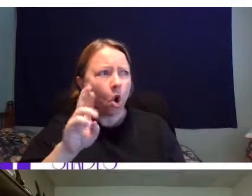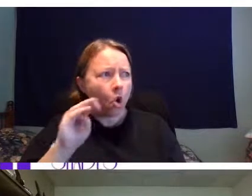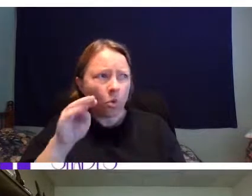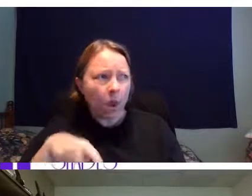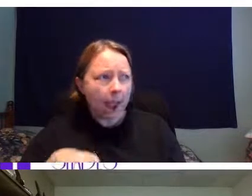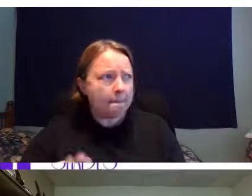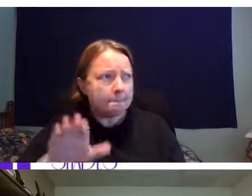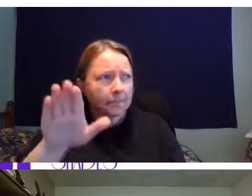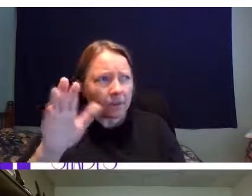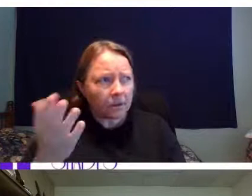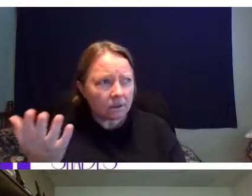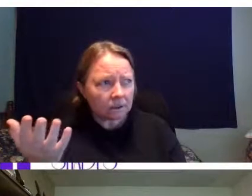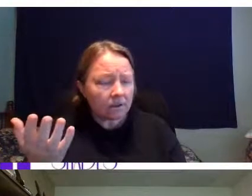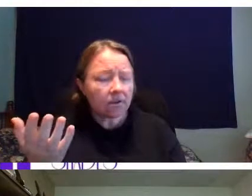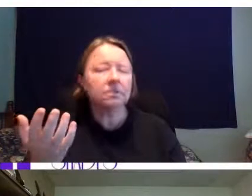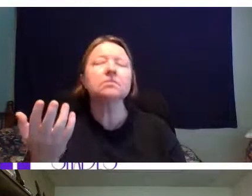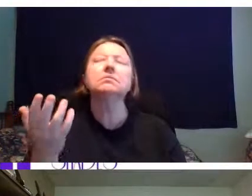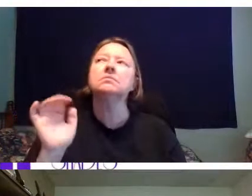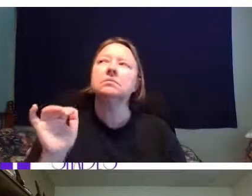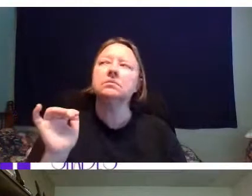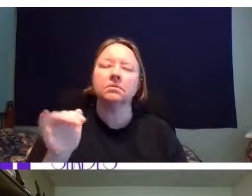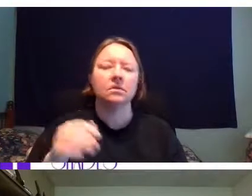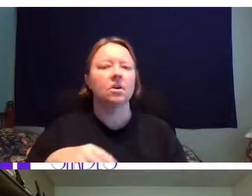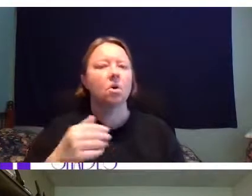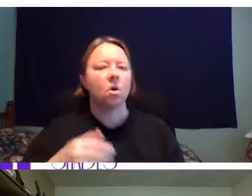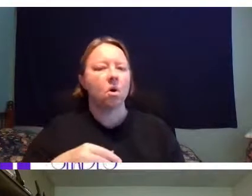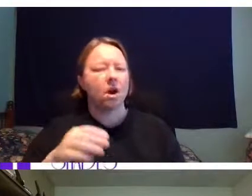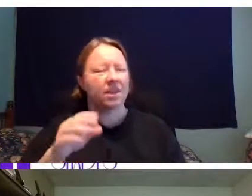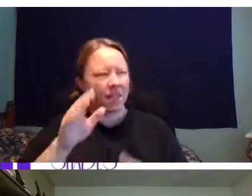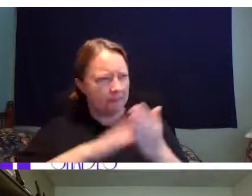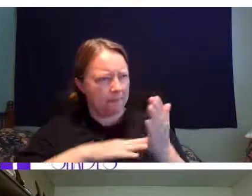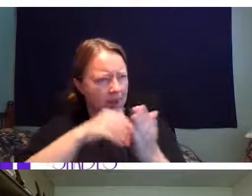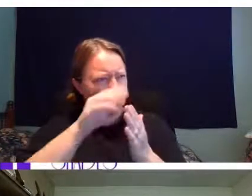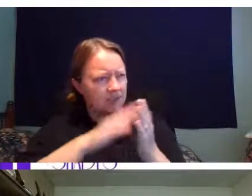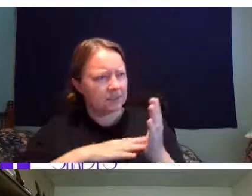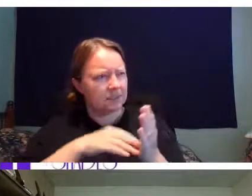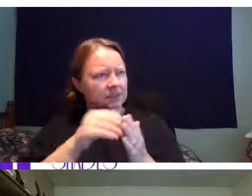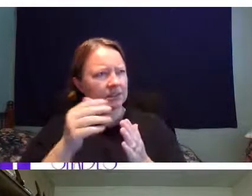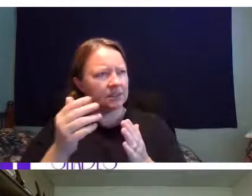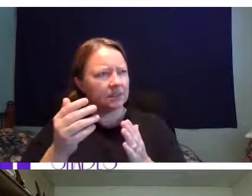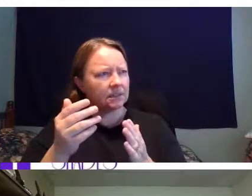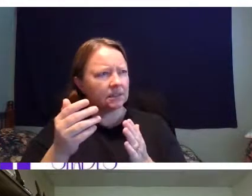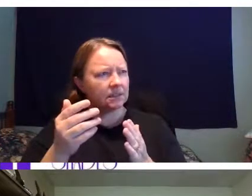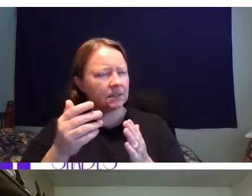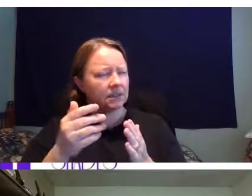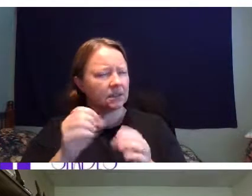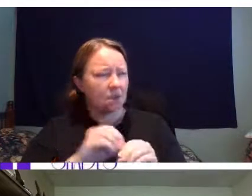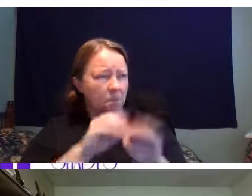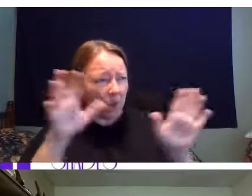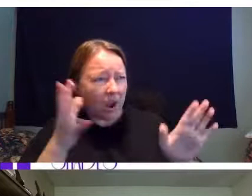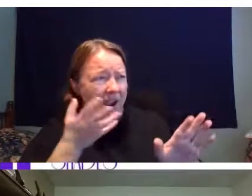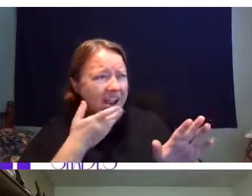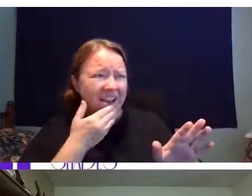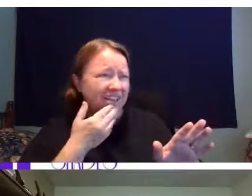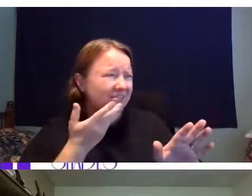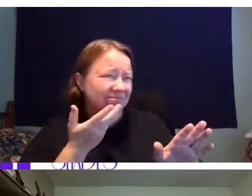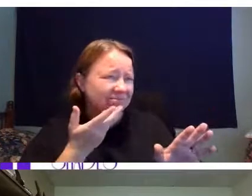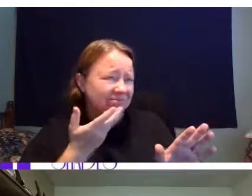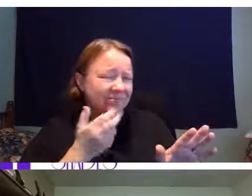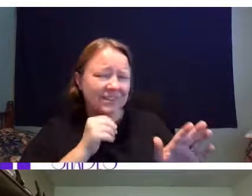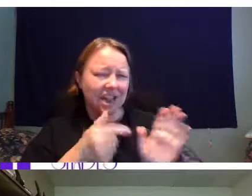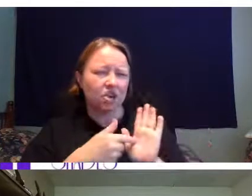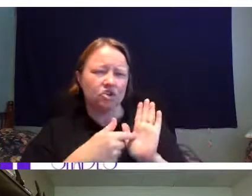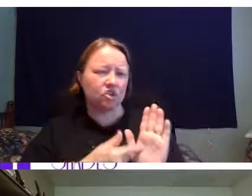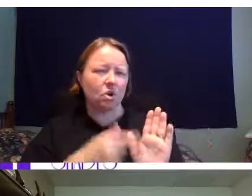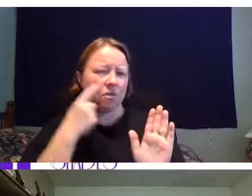or, the bollard, the painting of it wasn't a bright color, it wasn't indicating that it was